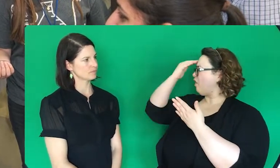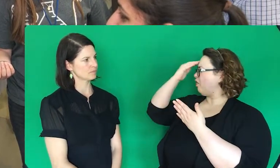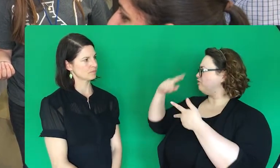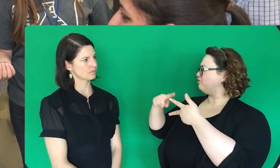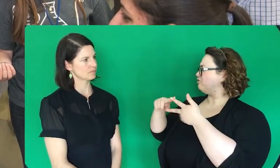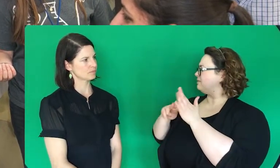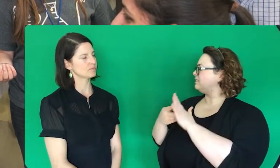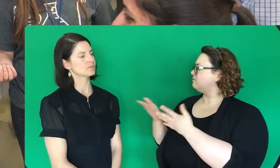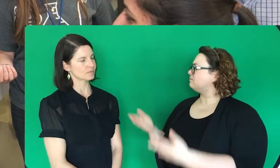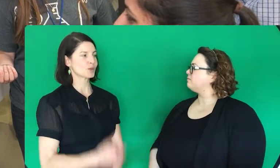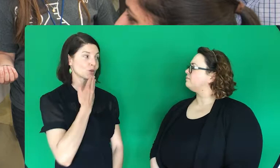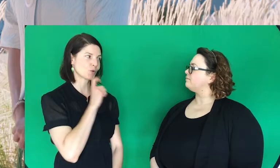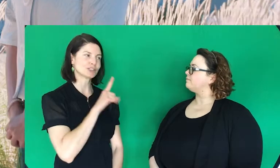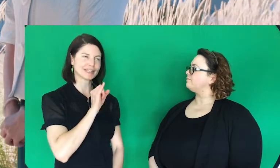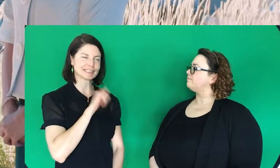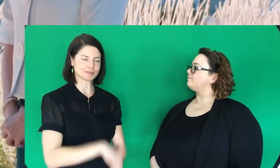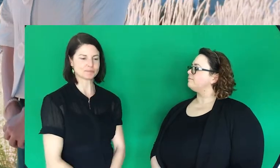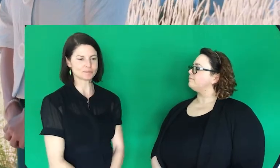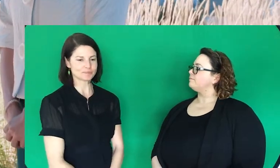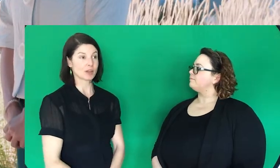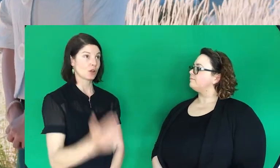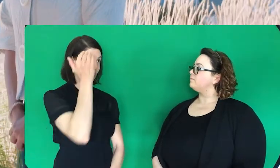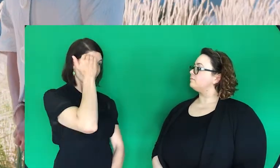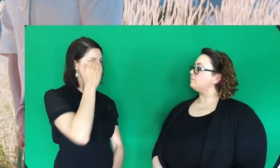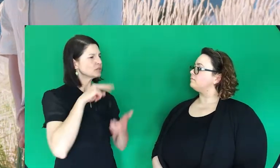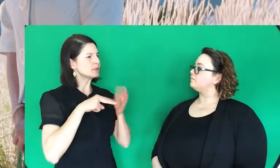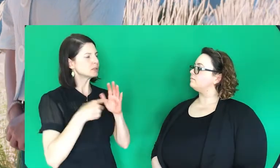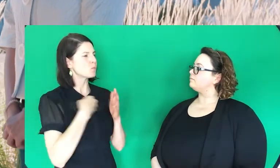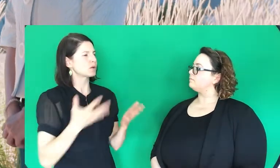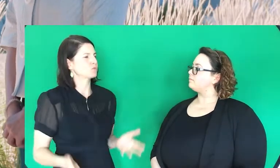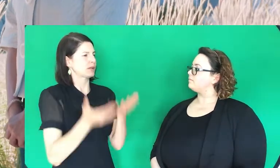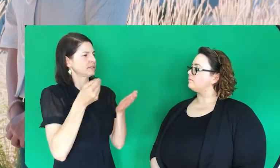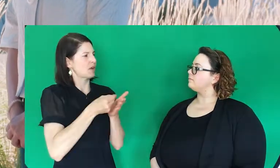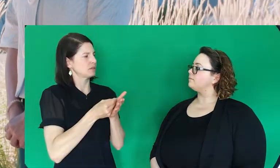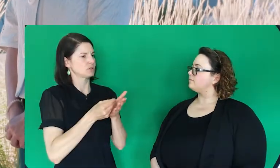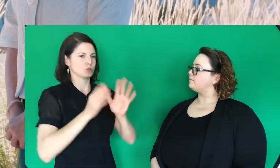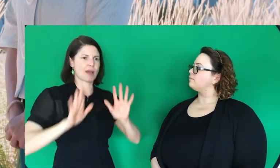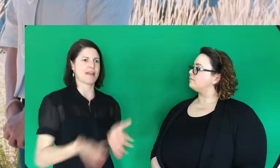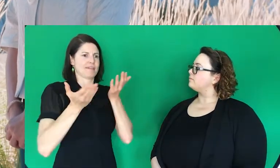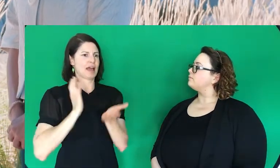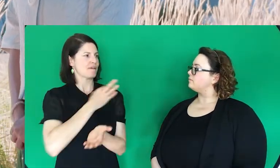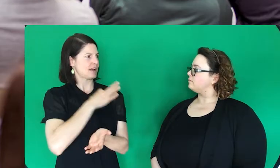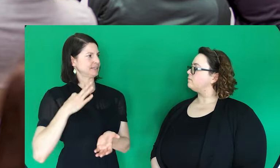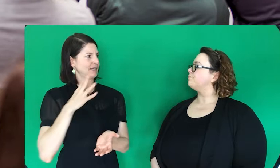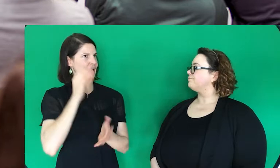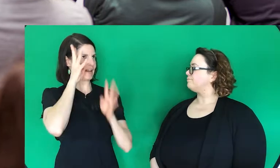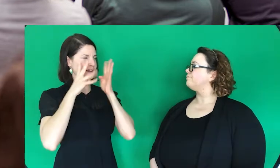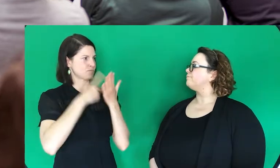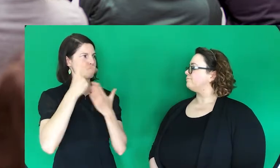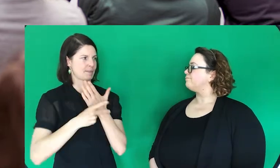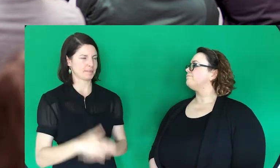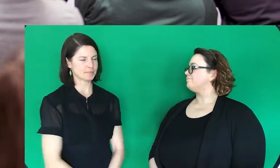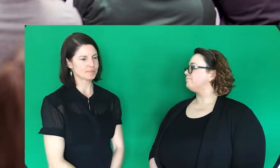to raise money for knowledge? Good question, Lindsay. By knowledge, we mean that we want to raise funds to elevate our faculty